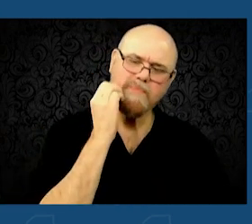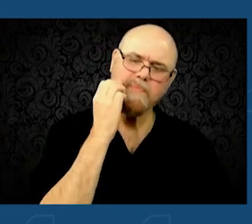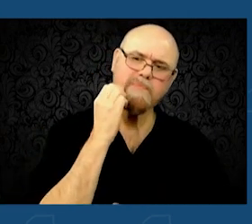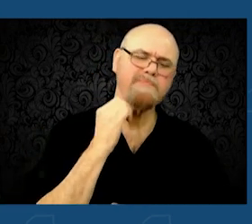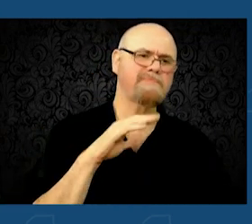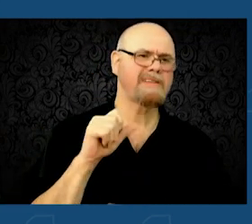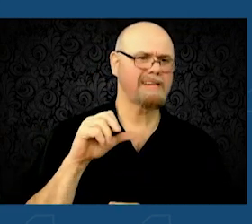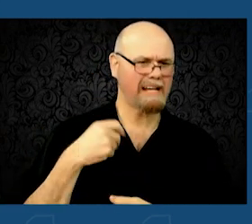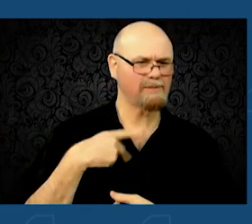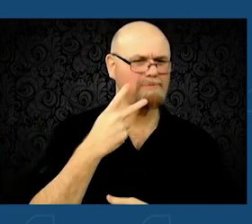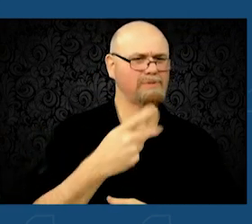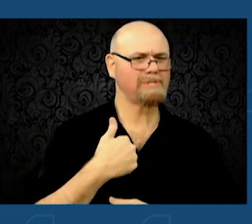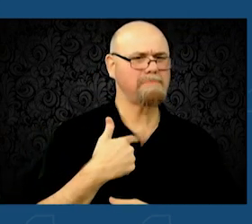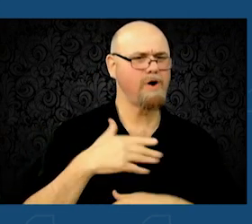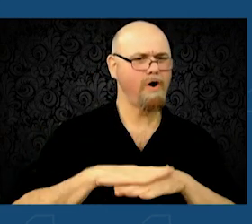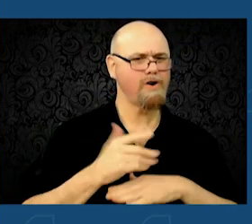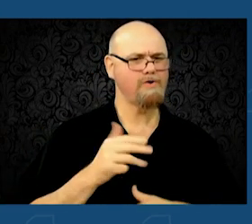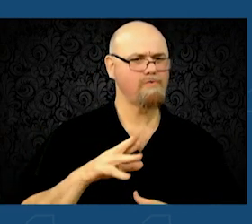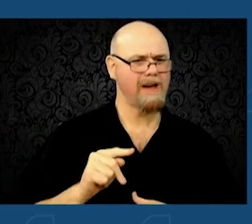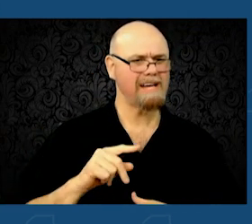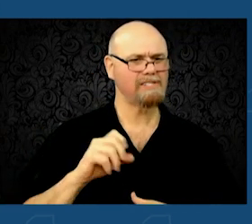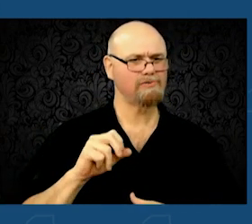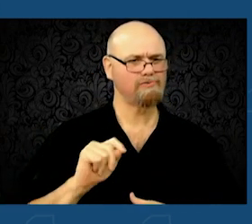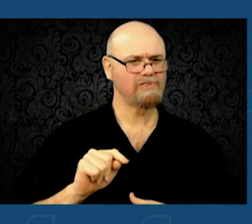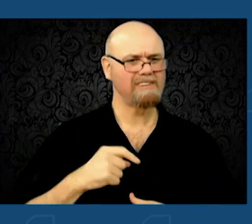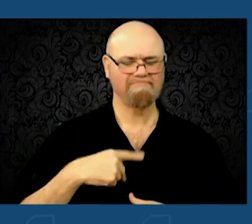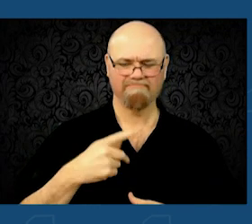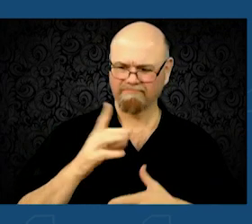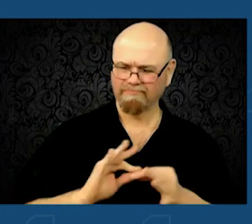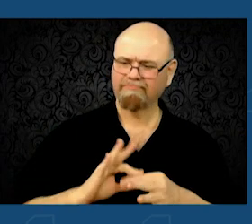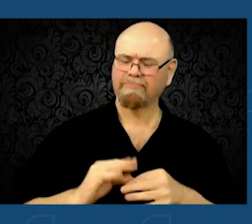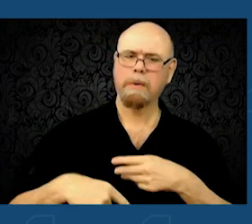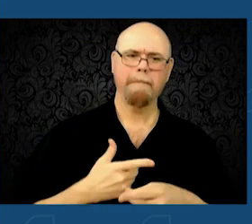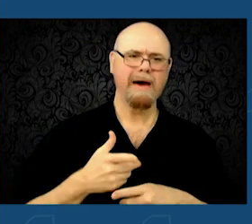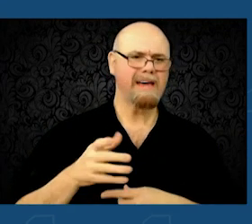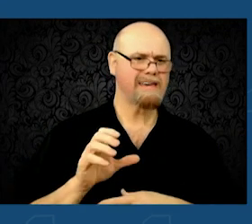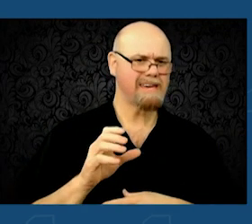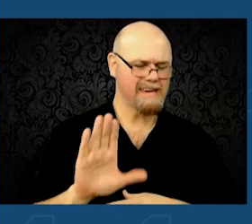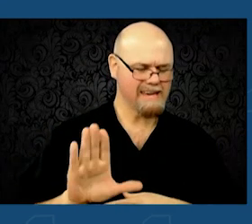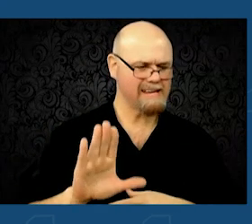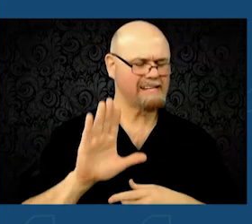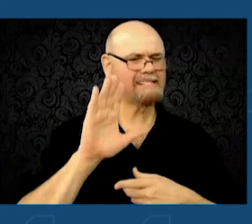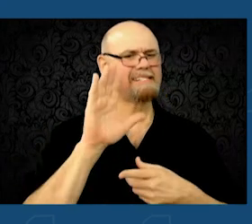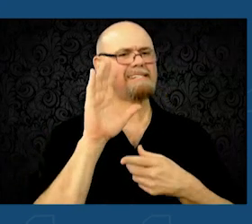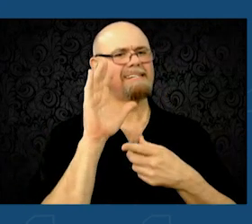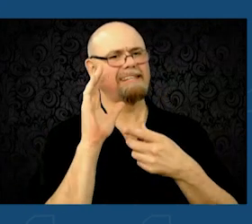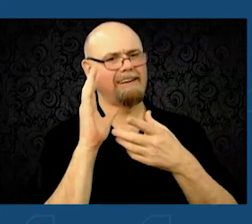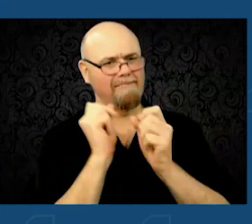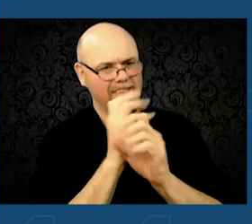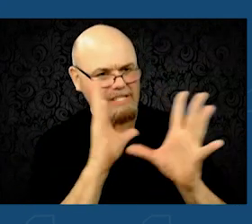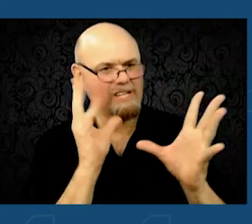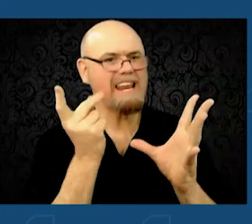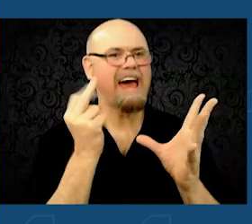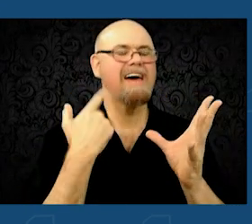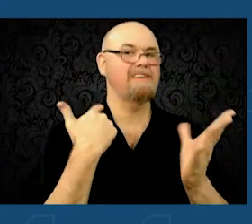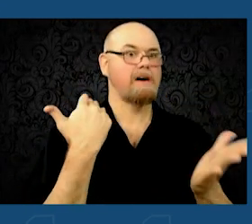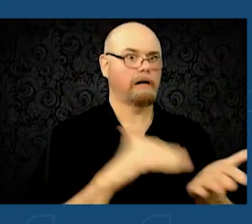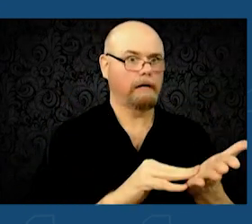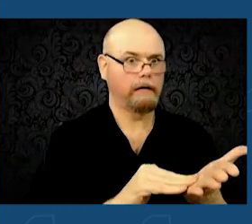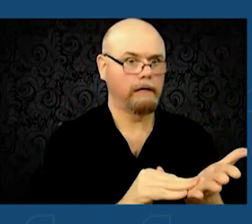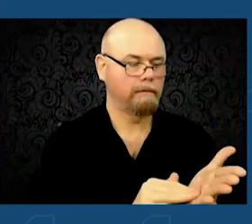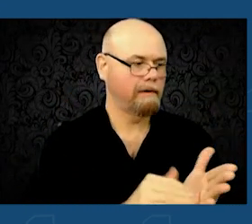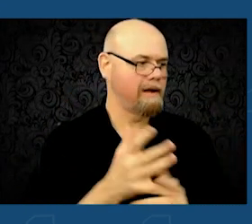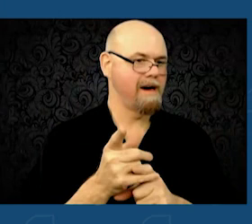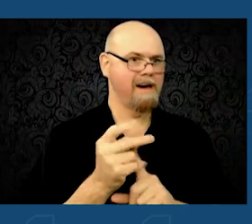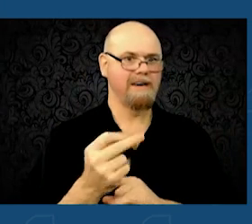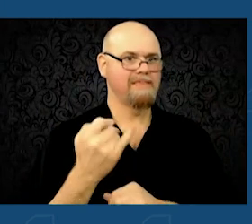Street, told me about his vision, and then Kaz came to see me again in Grant Street and told me about his vision. And then once in